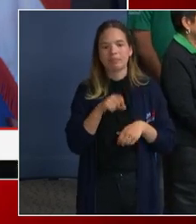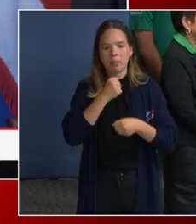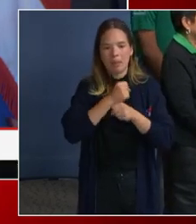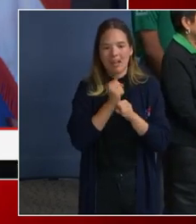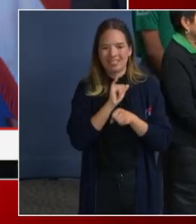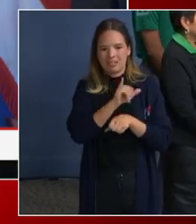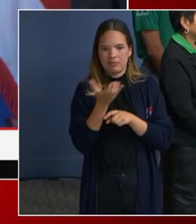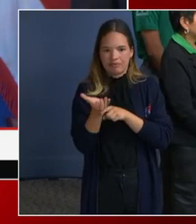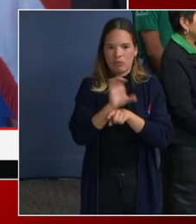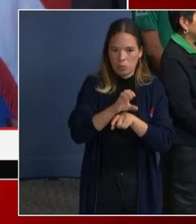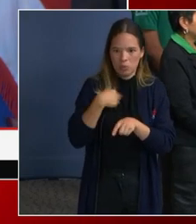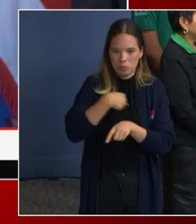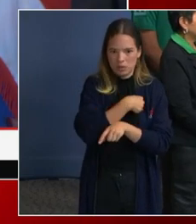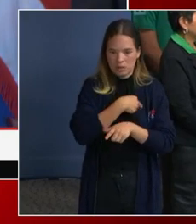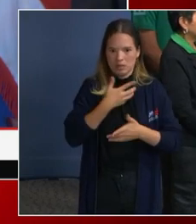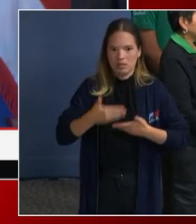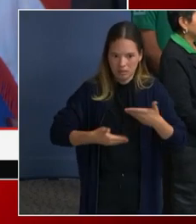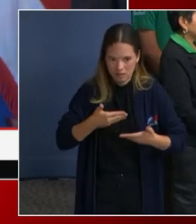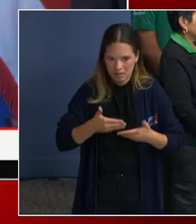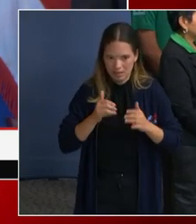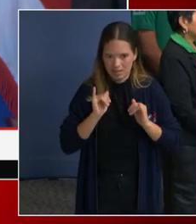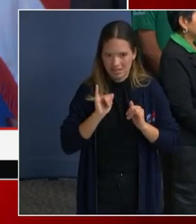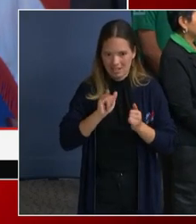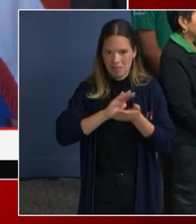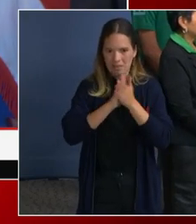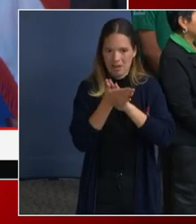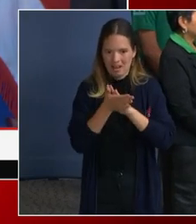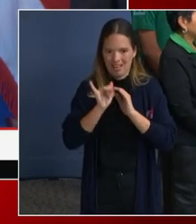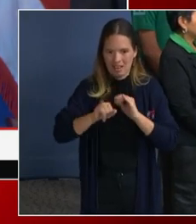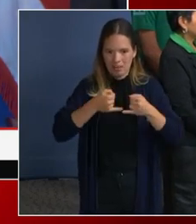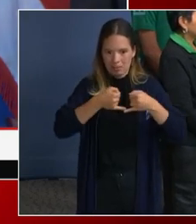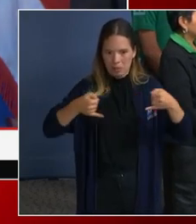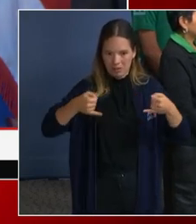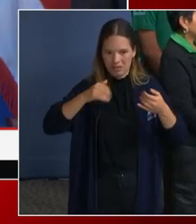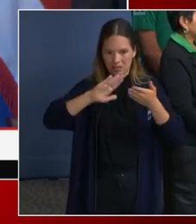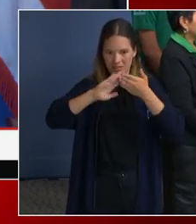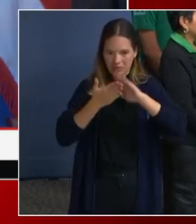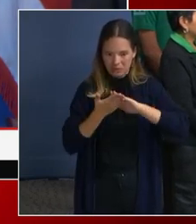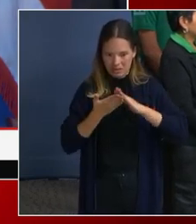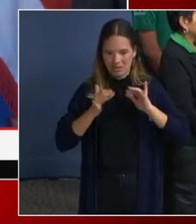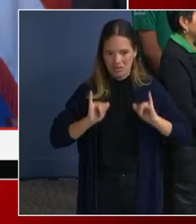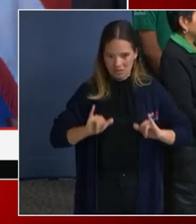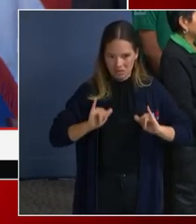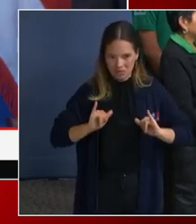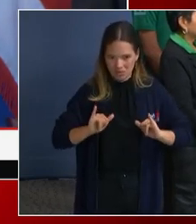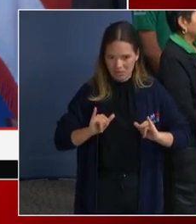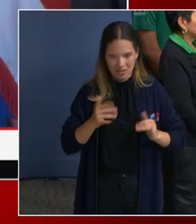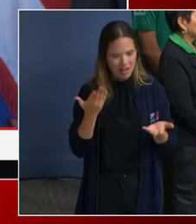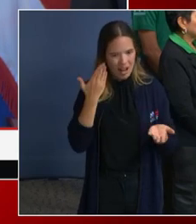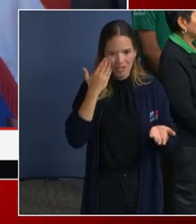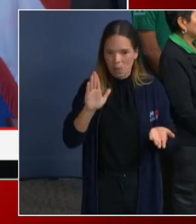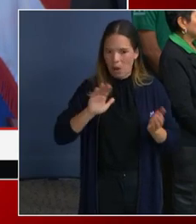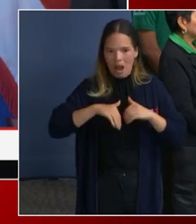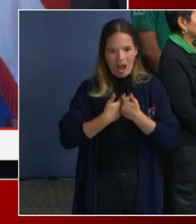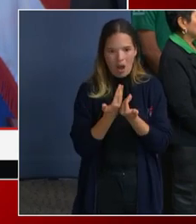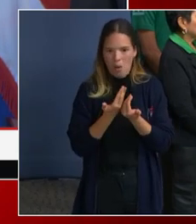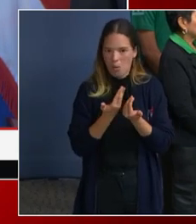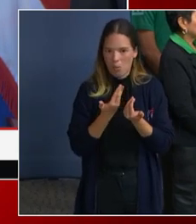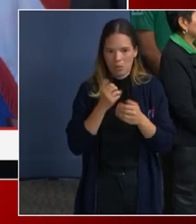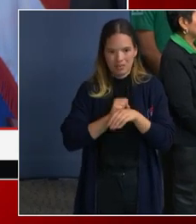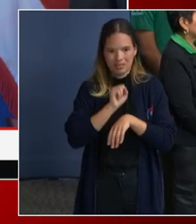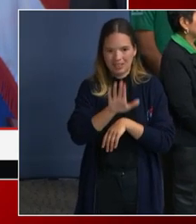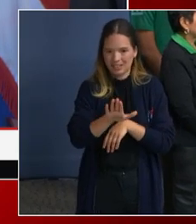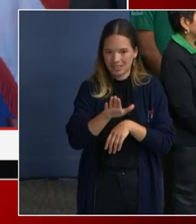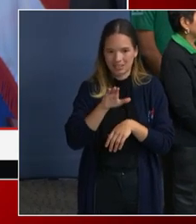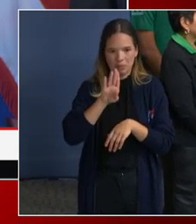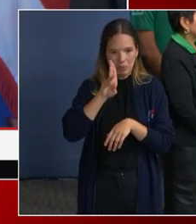take to resolve. We don't know how long they will continue busing. And so the right thing to do here is to be prepared to ensure we can greet every bus.